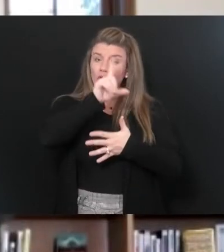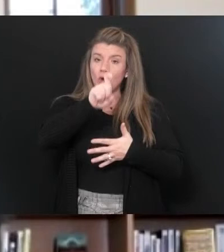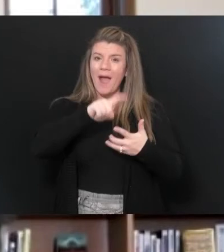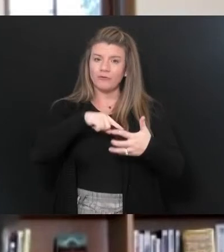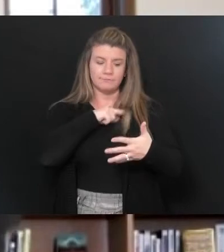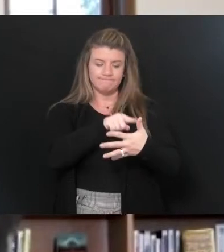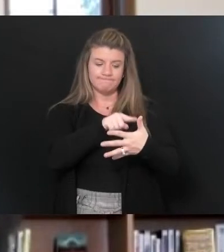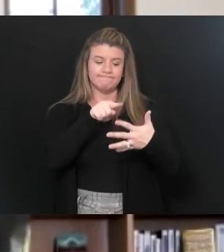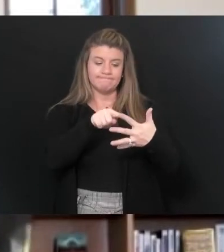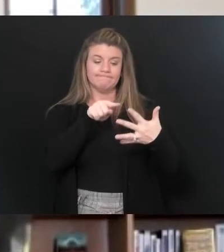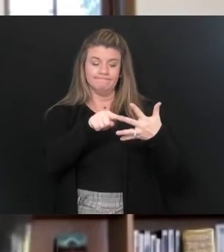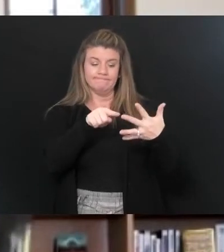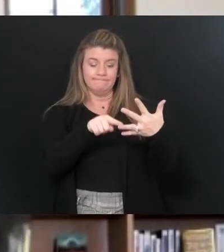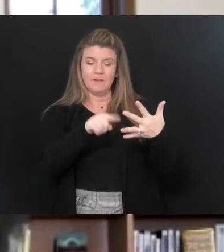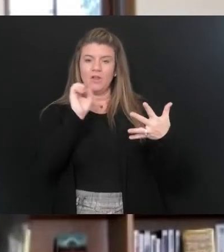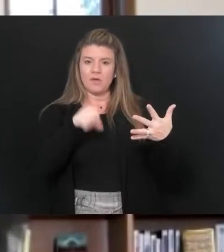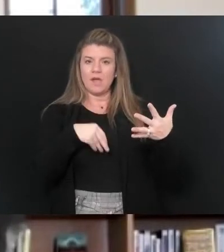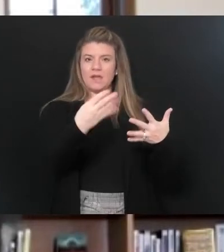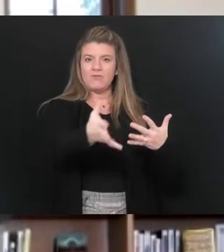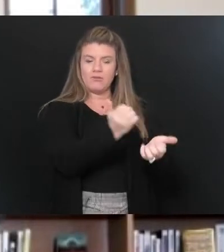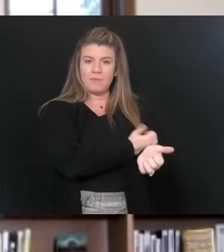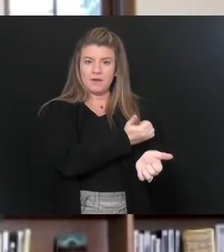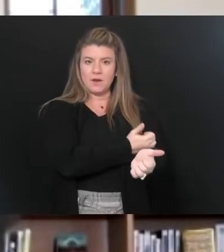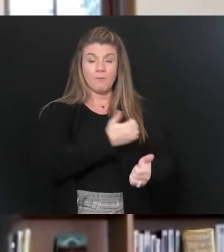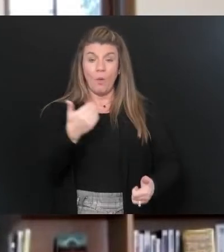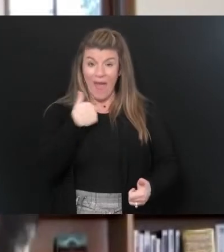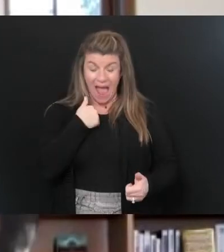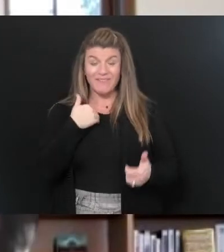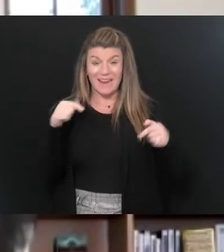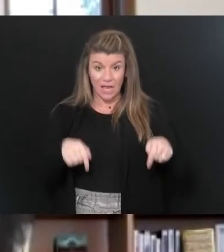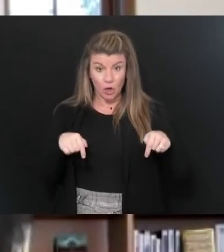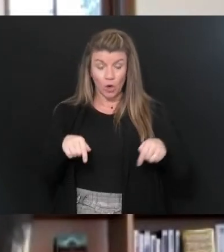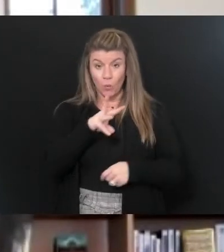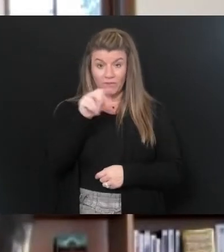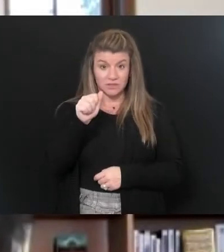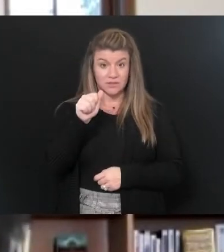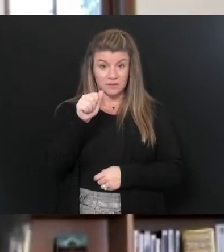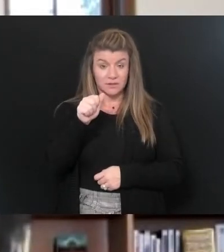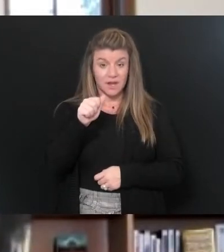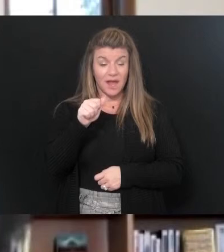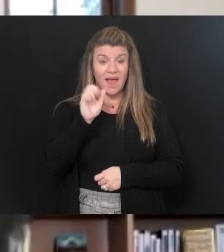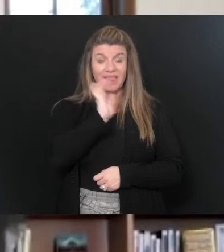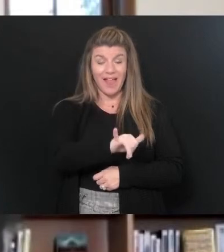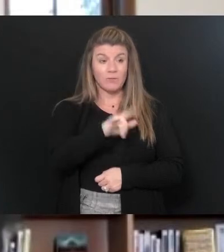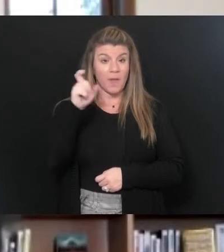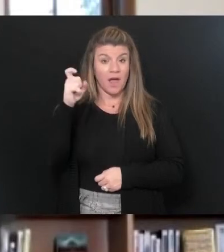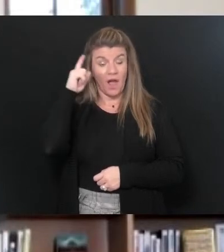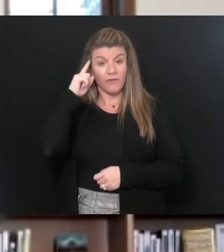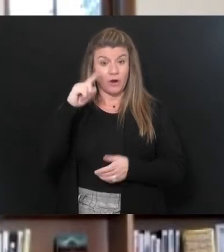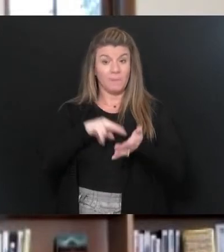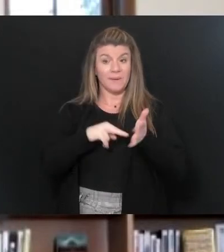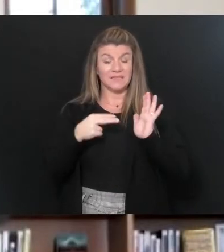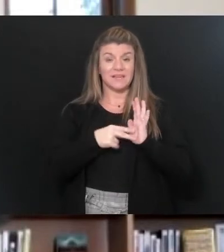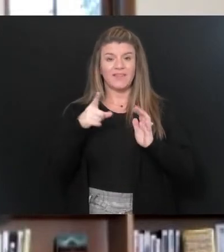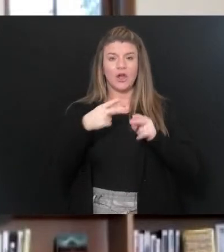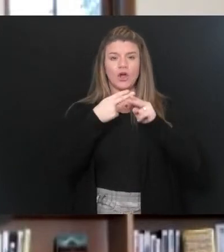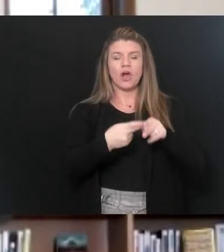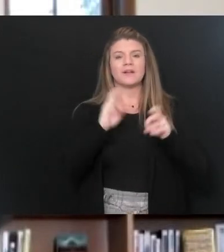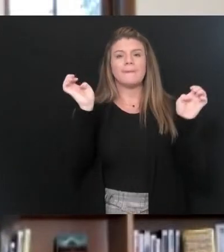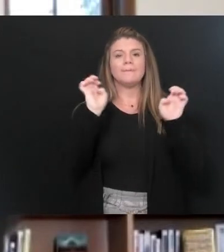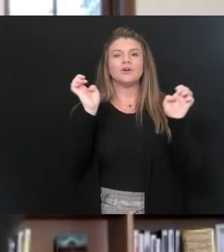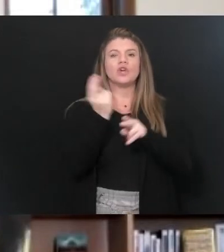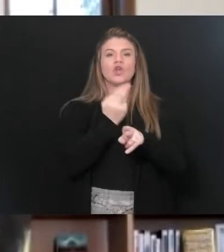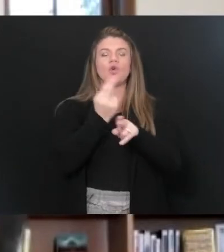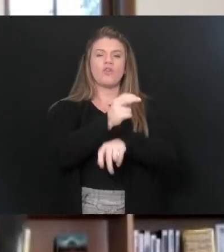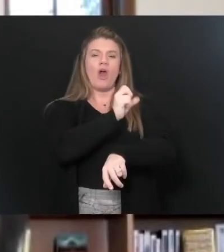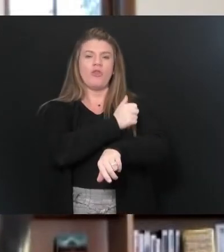to have this drug. And we do have that available in West Virginia. And what the governor is referring to, there is an emergency use authorization for